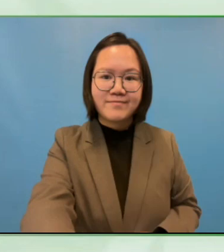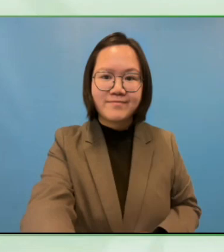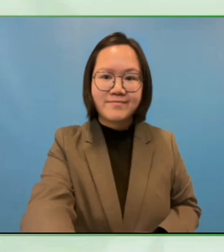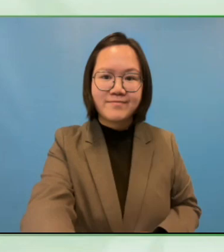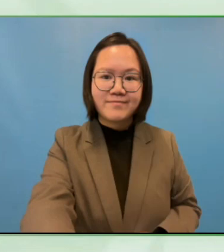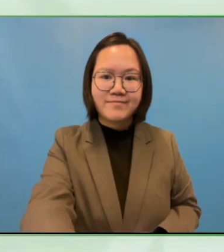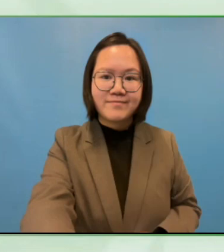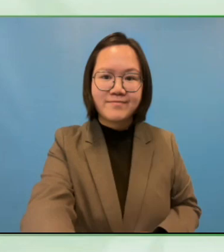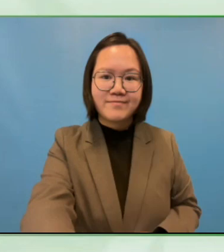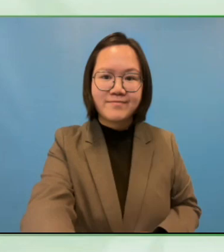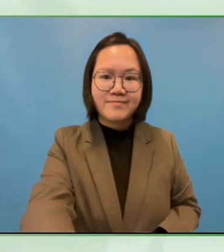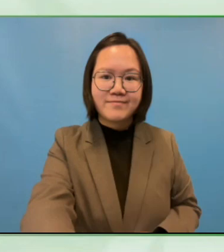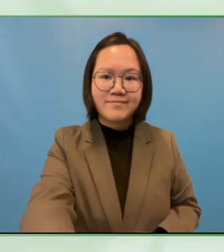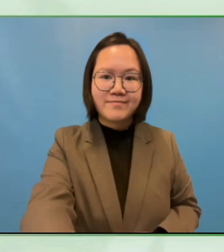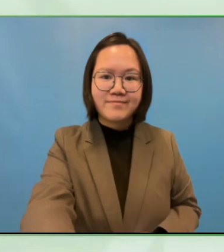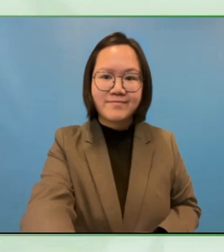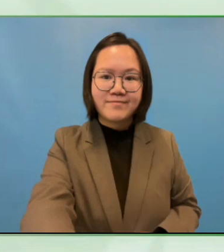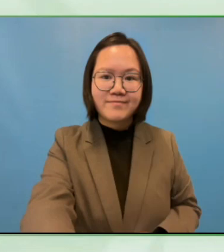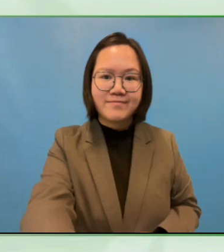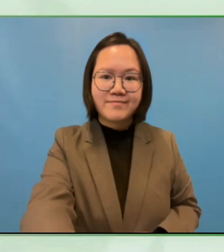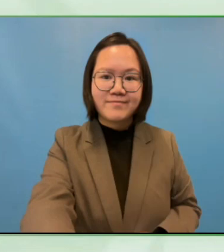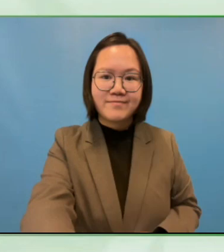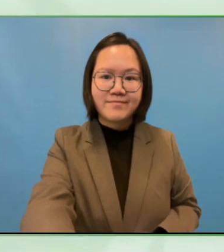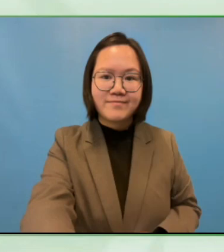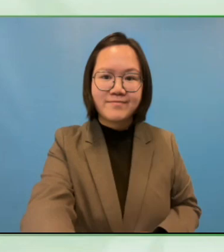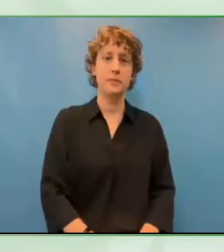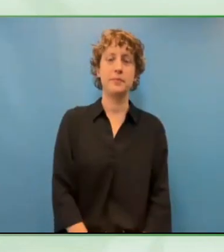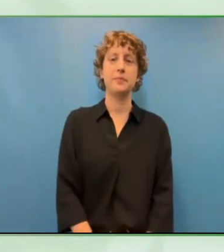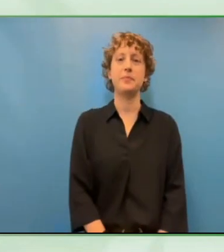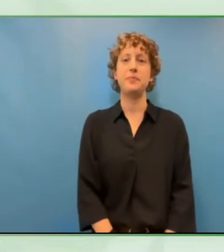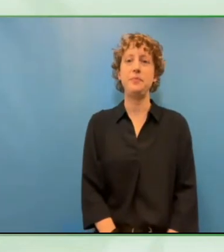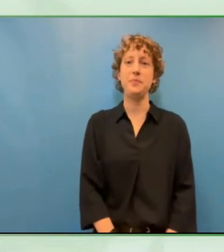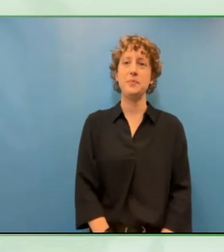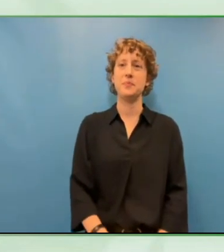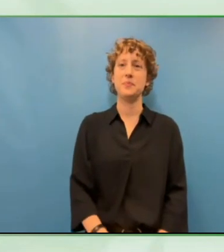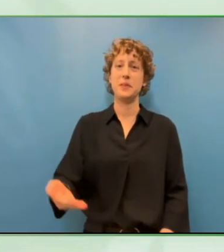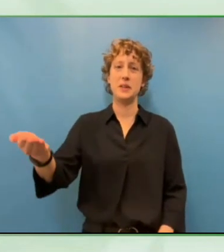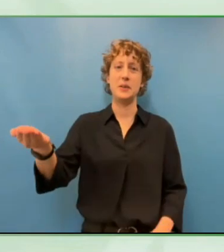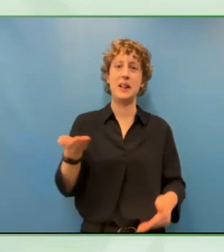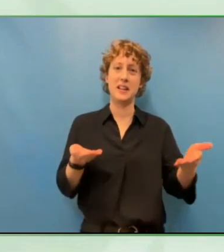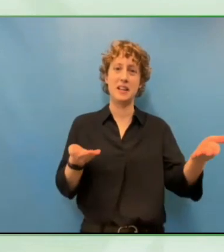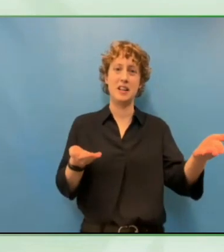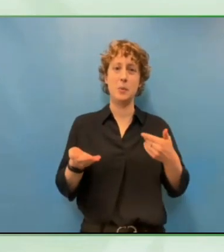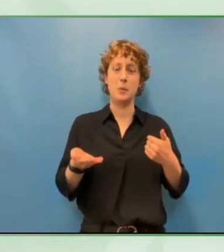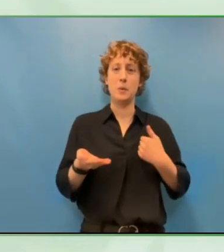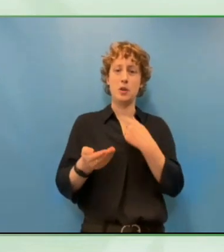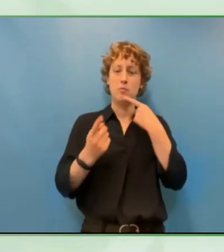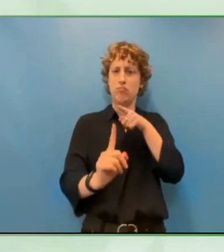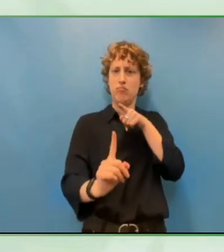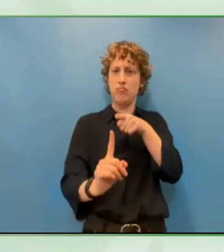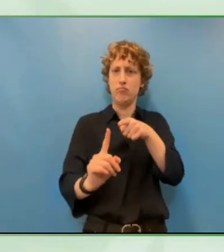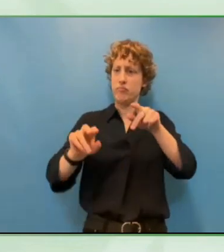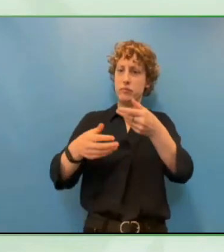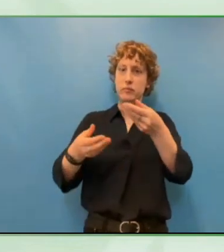Welcome to this Fireside Chat. We're going to talk about investing in crisis response, and